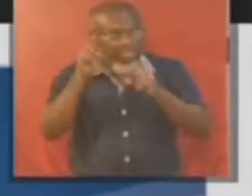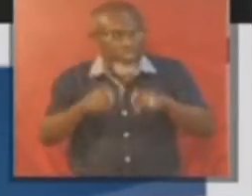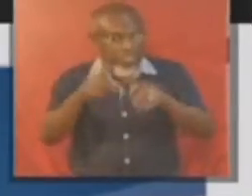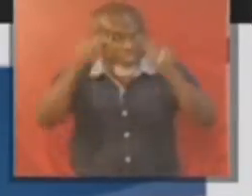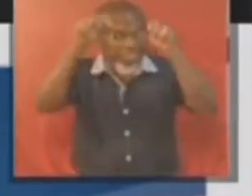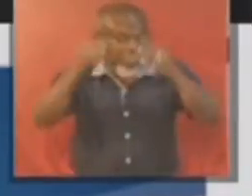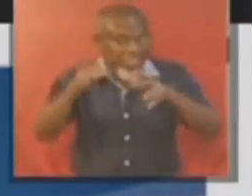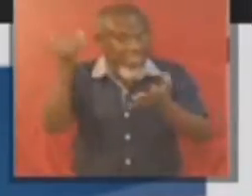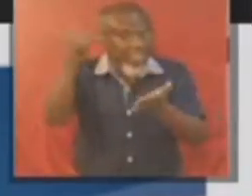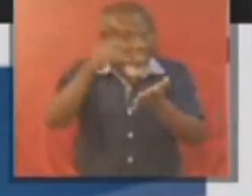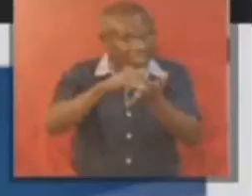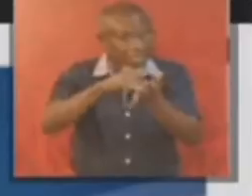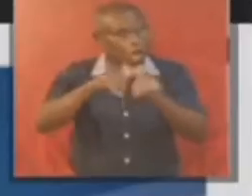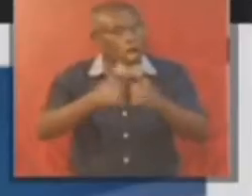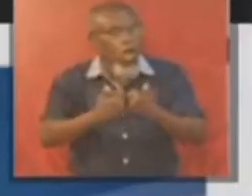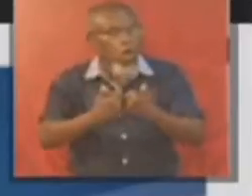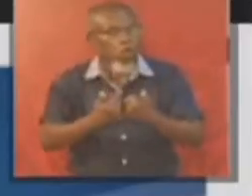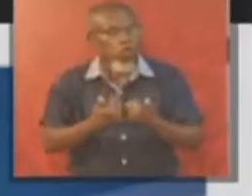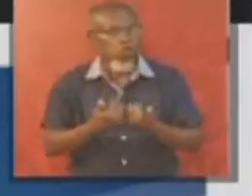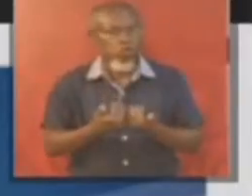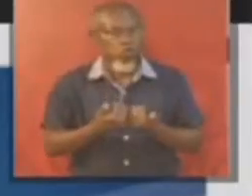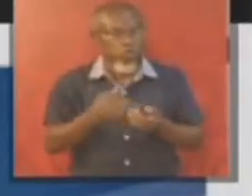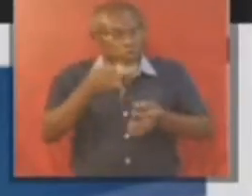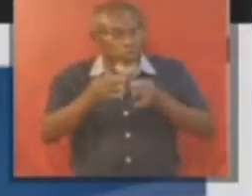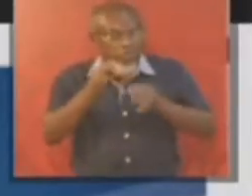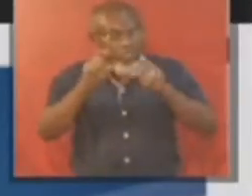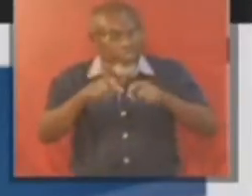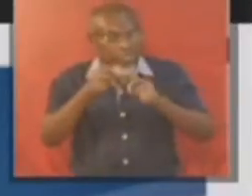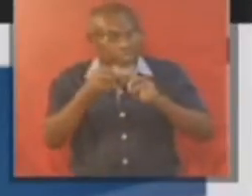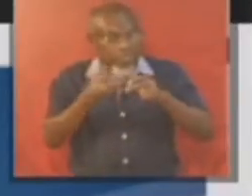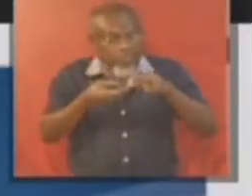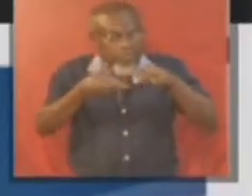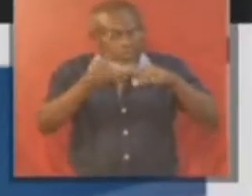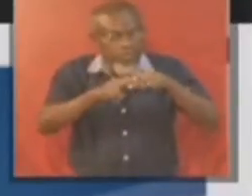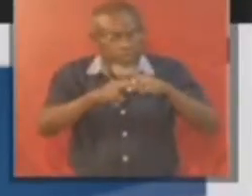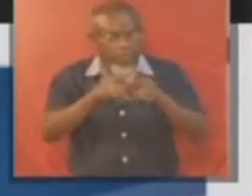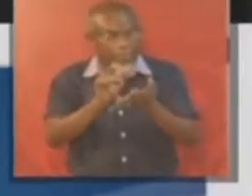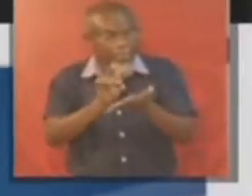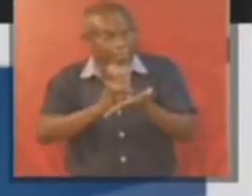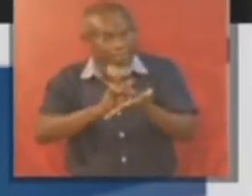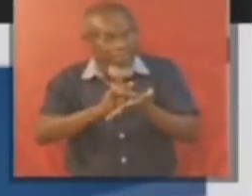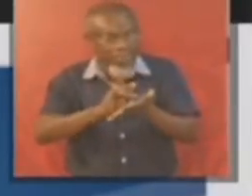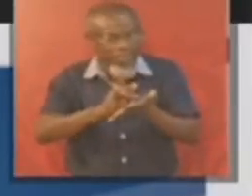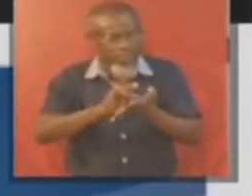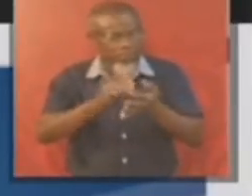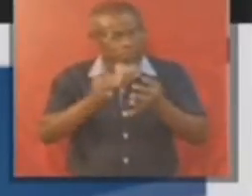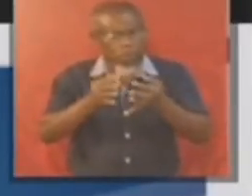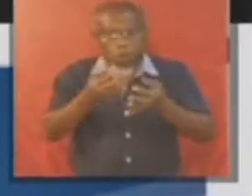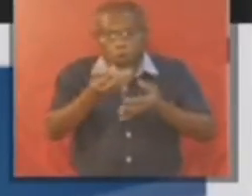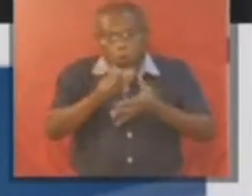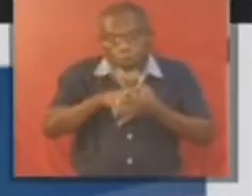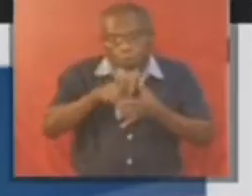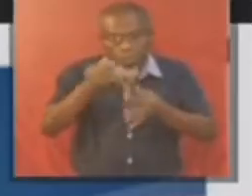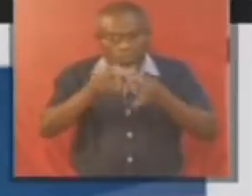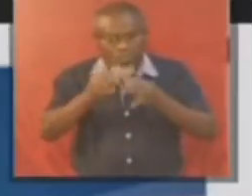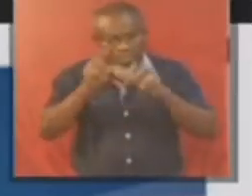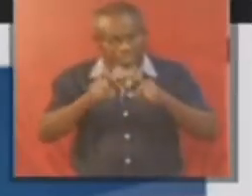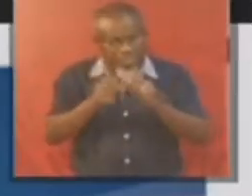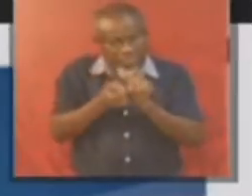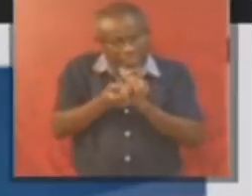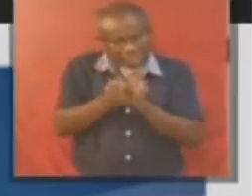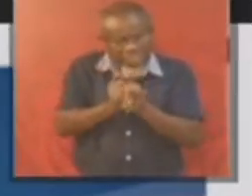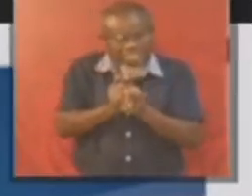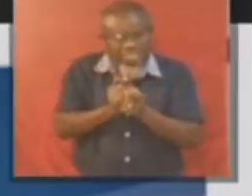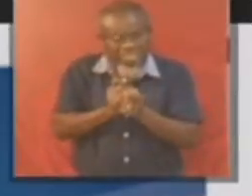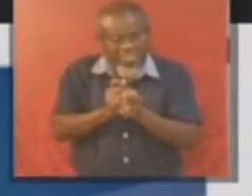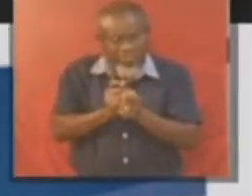even increasing the medications or decreasing medications, lifestyle changes, things that could have not been done in a busy clinic